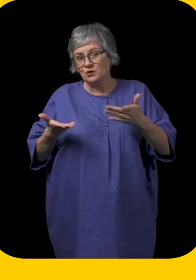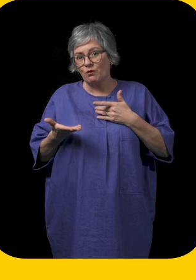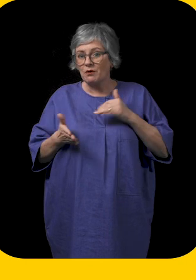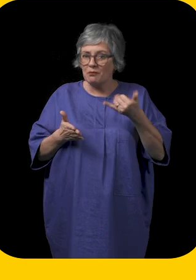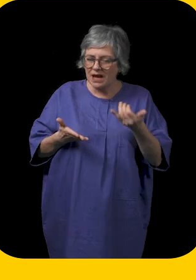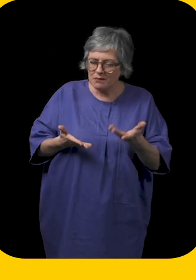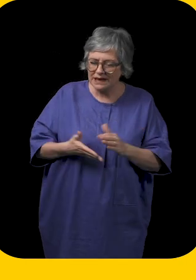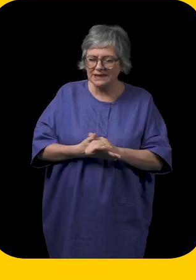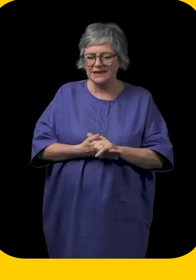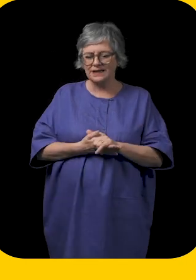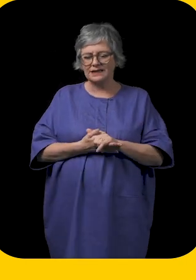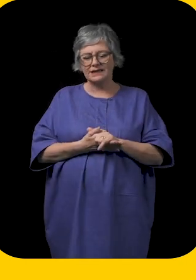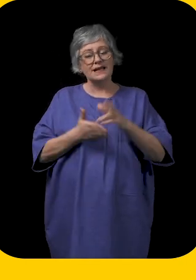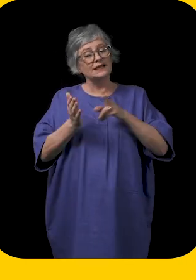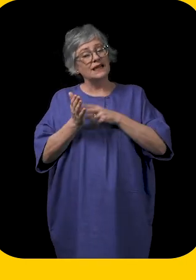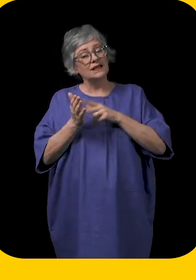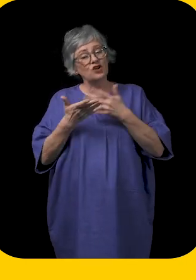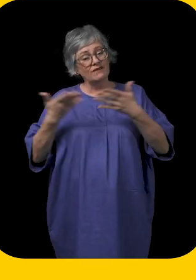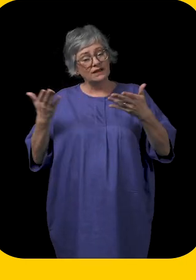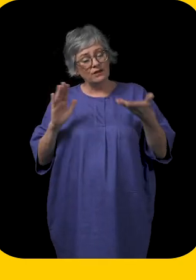way. Maybe, I don't know.